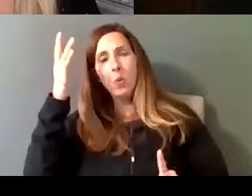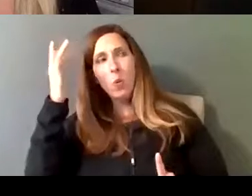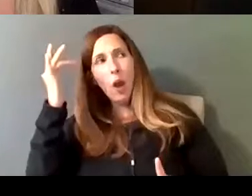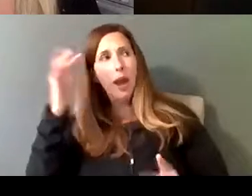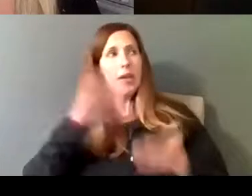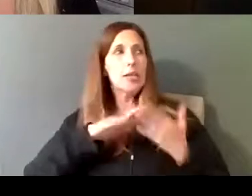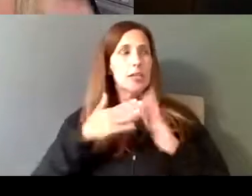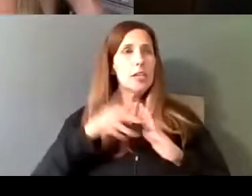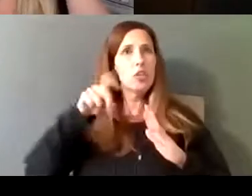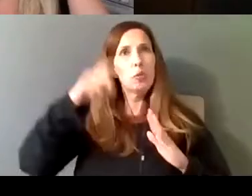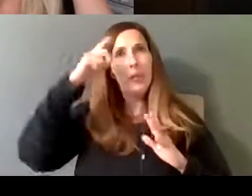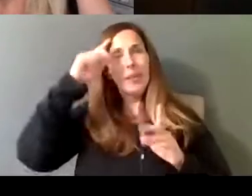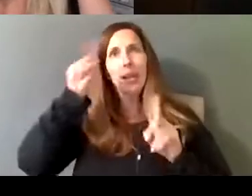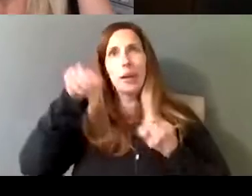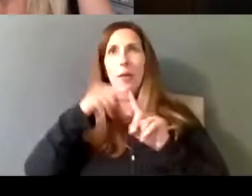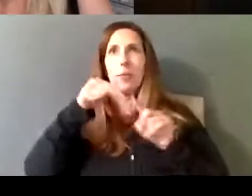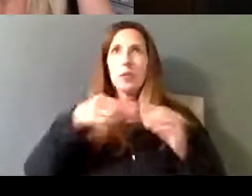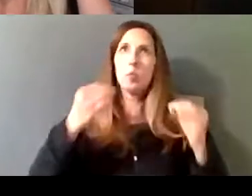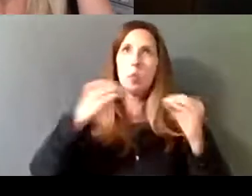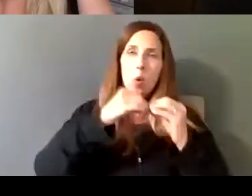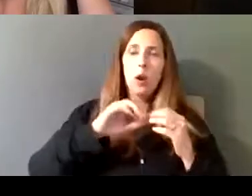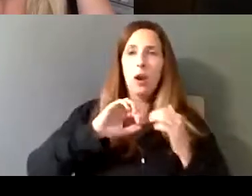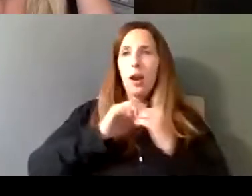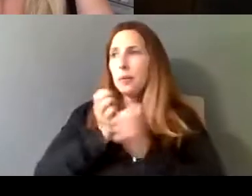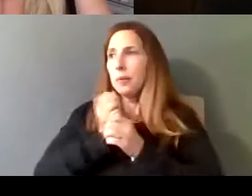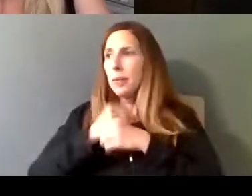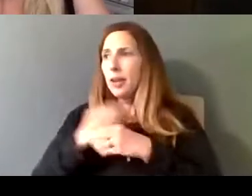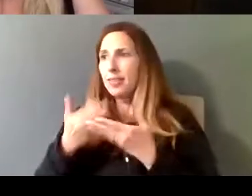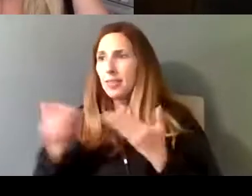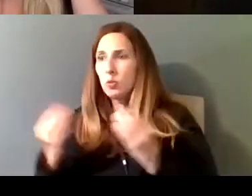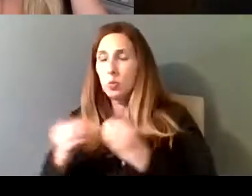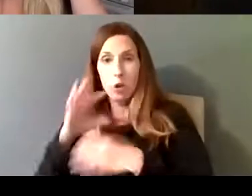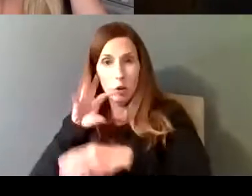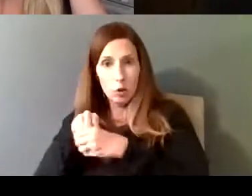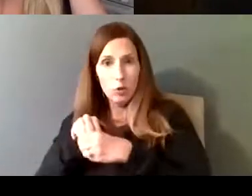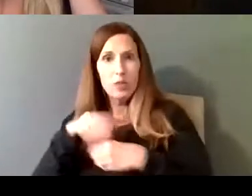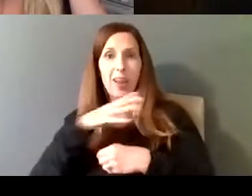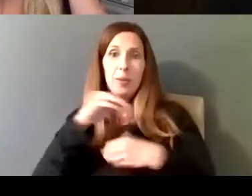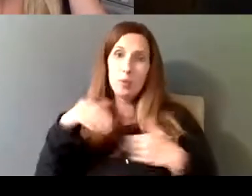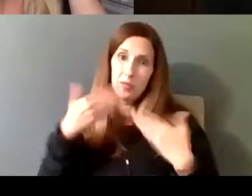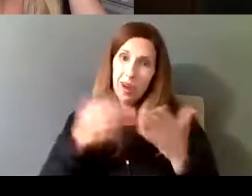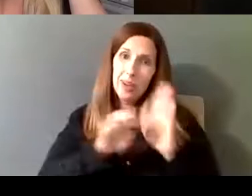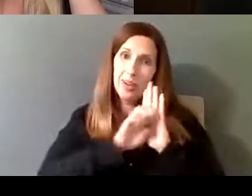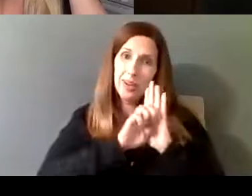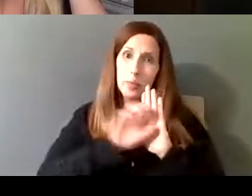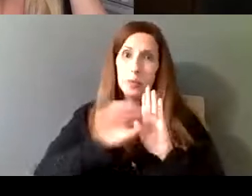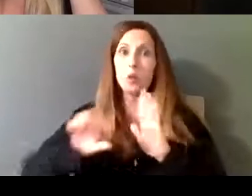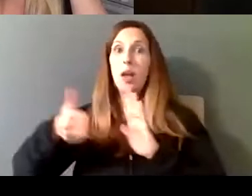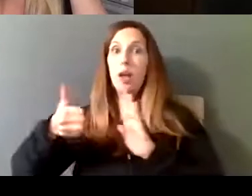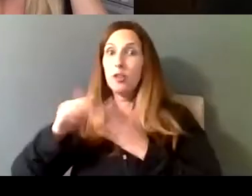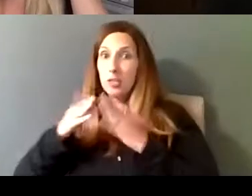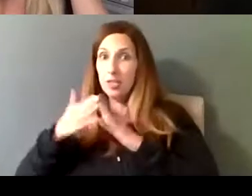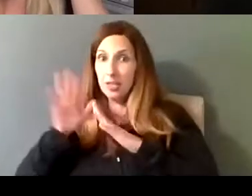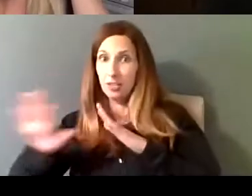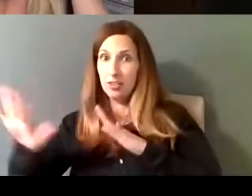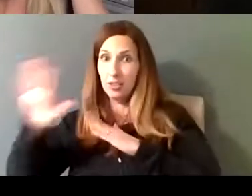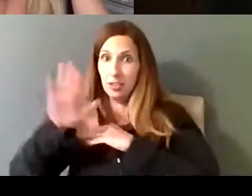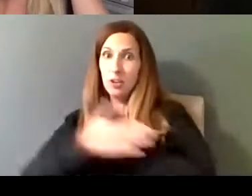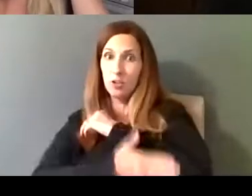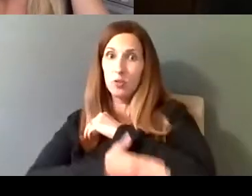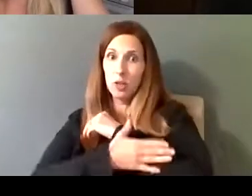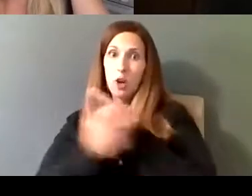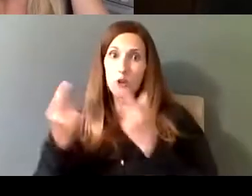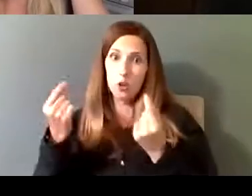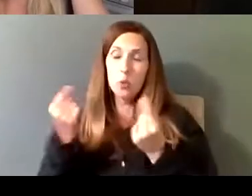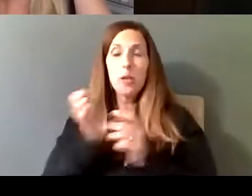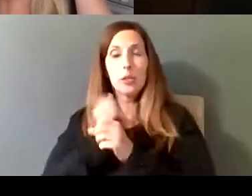cities should be thinking about this more and how to make things more inclusive, and providing examples of what other cities across the country have done to